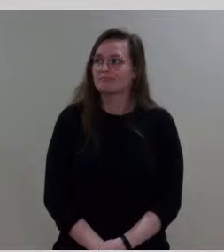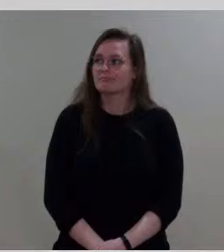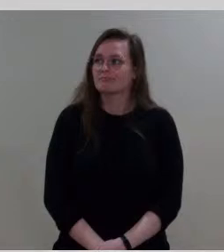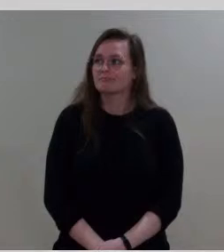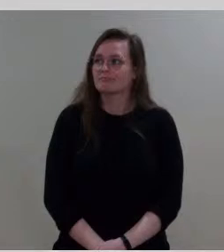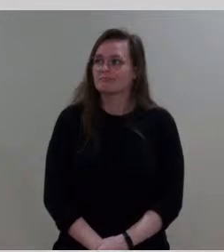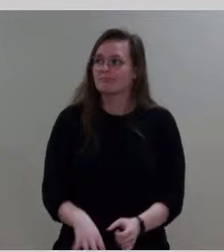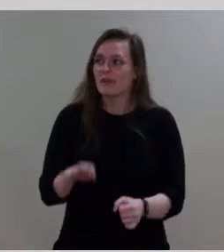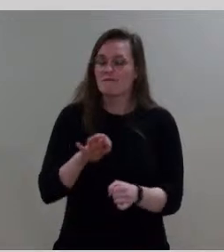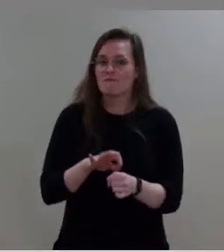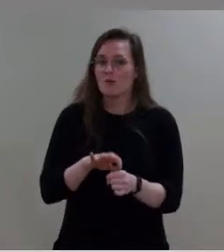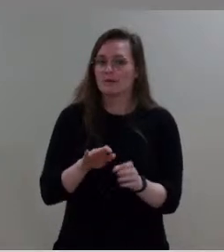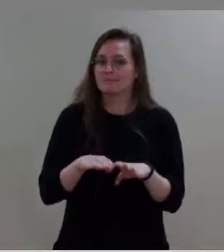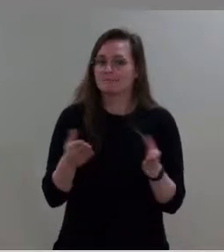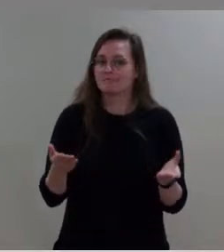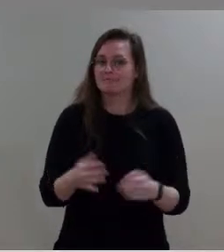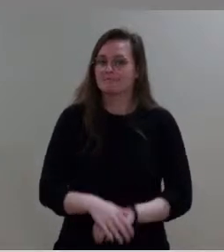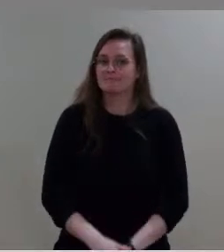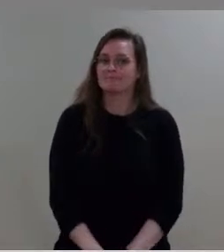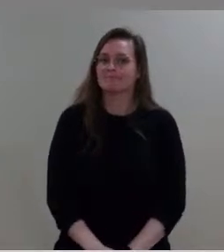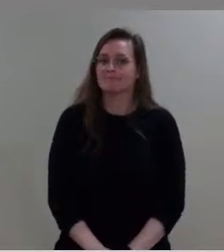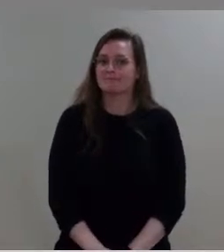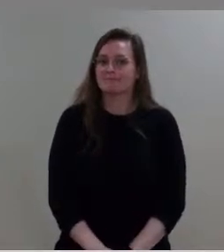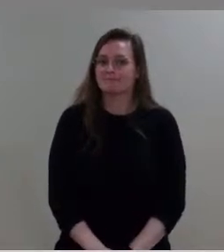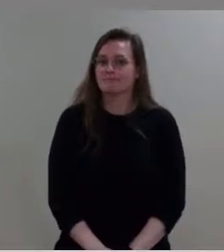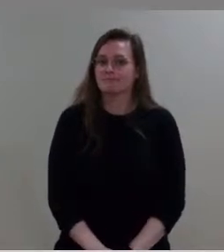Voting is now open.